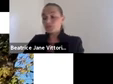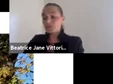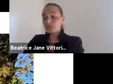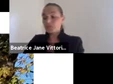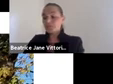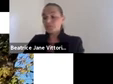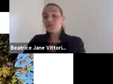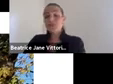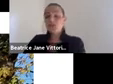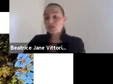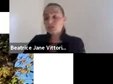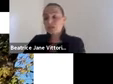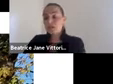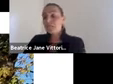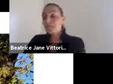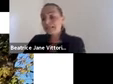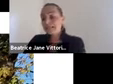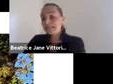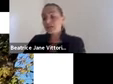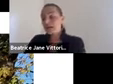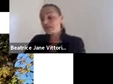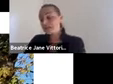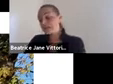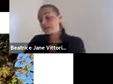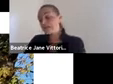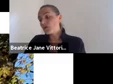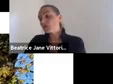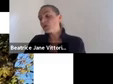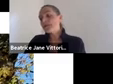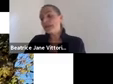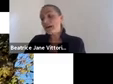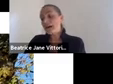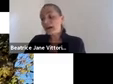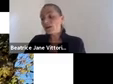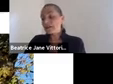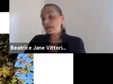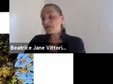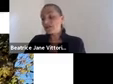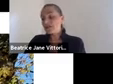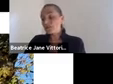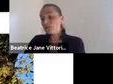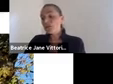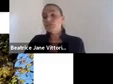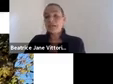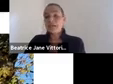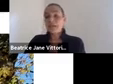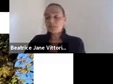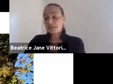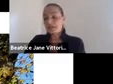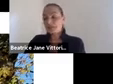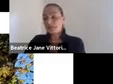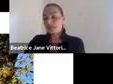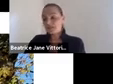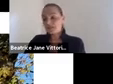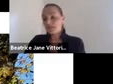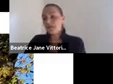preschool children. The preschool children painted on large canvas, which we then hung on the gates of the school together with the